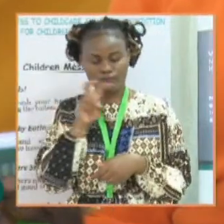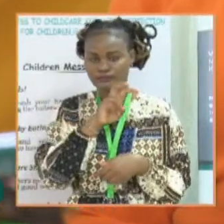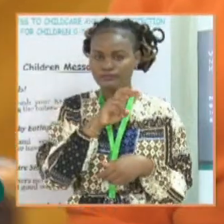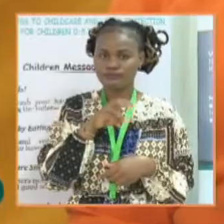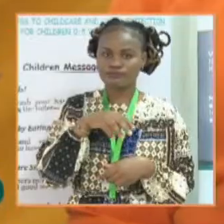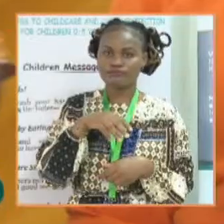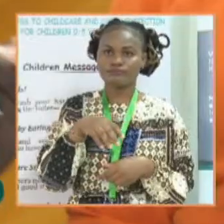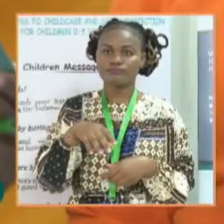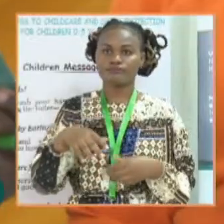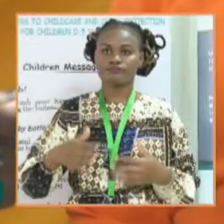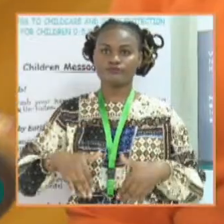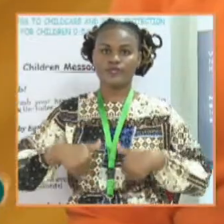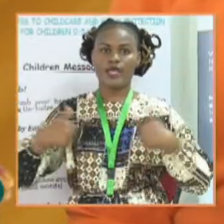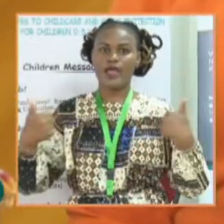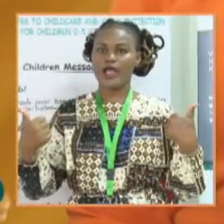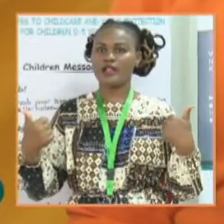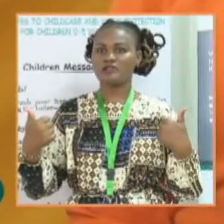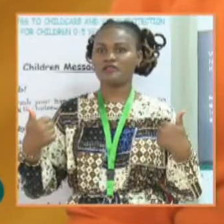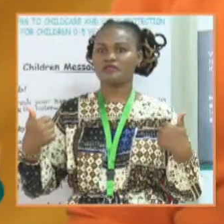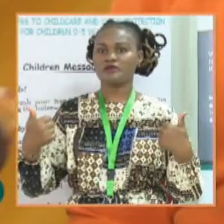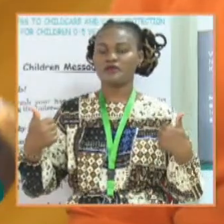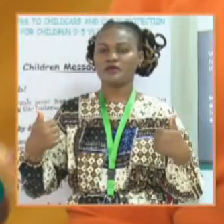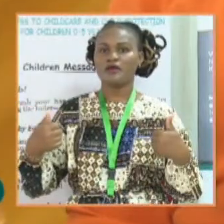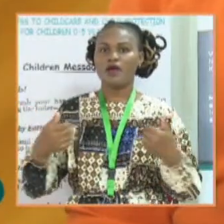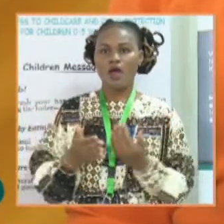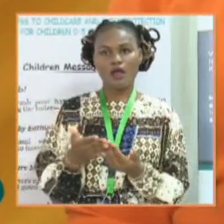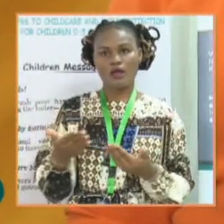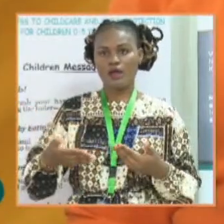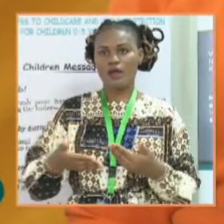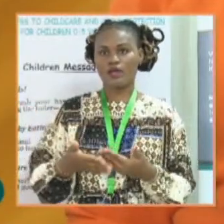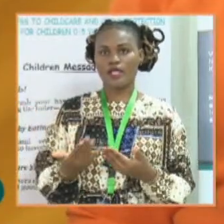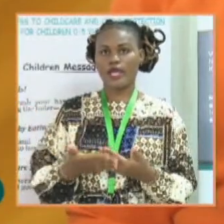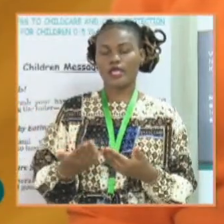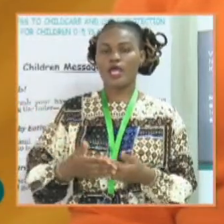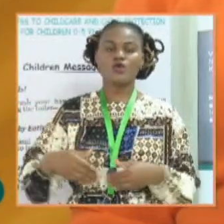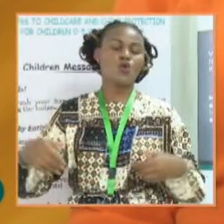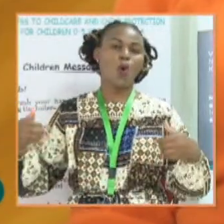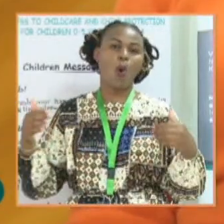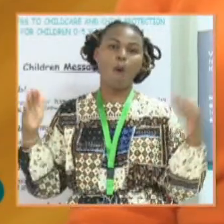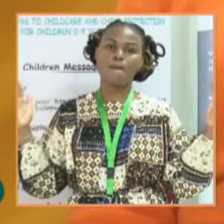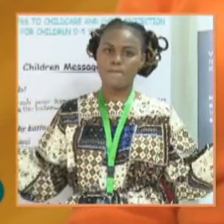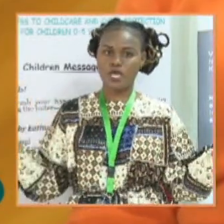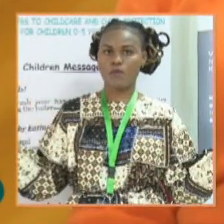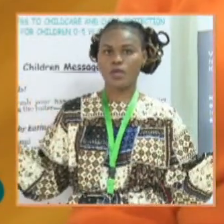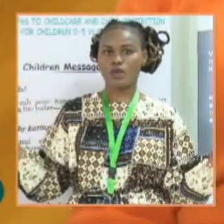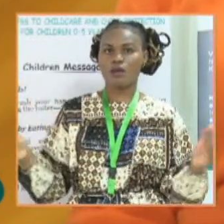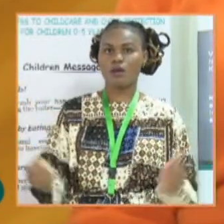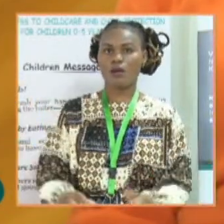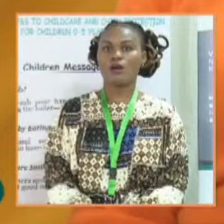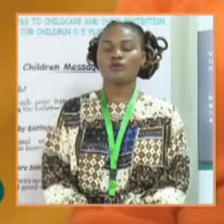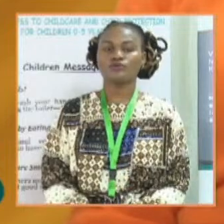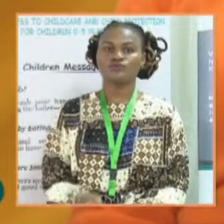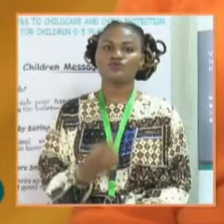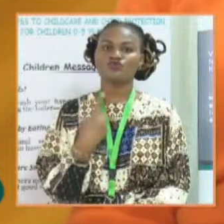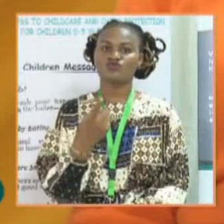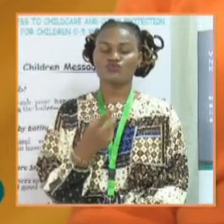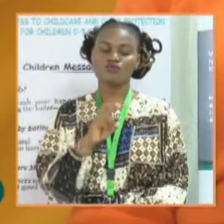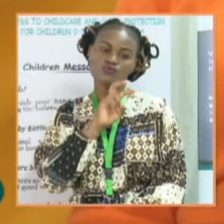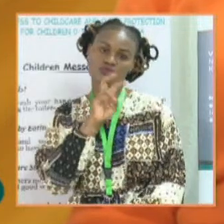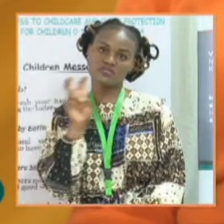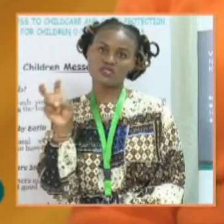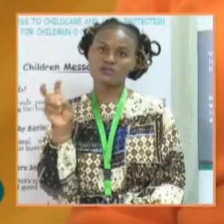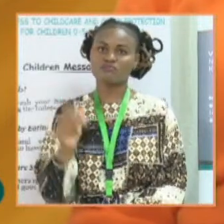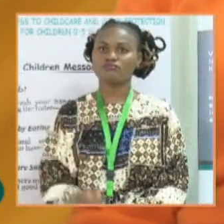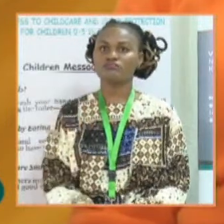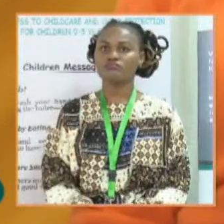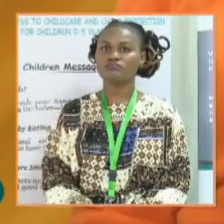mentioned, it is huge. So we went for preventive and promotive budget lines. So that is what we looked at.